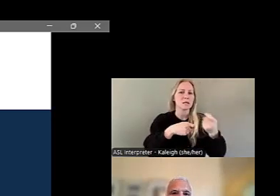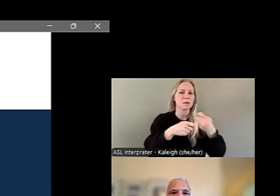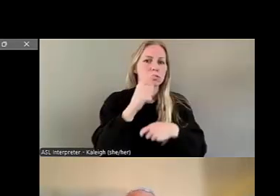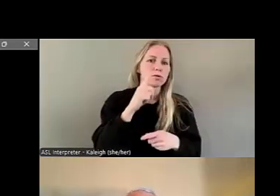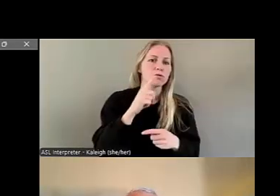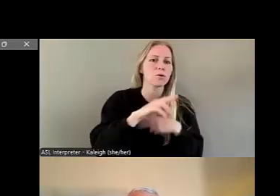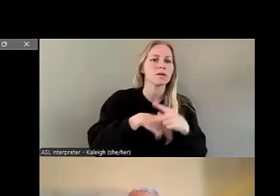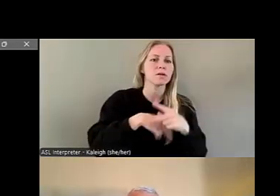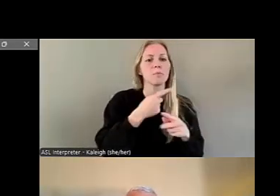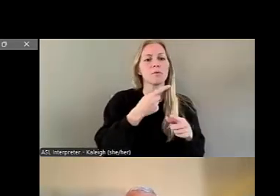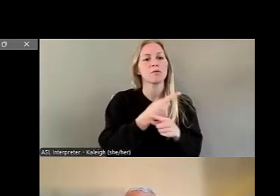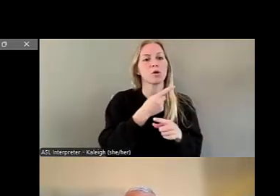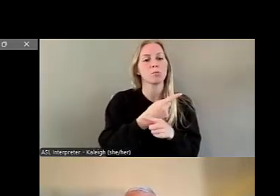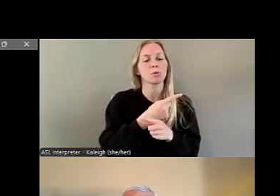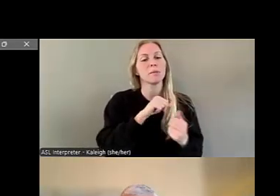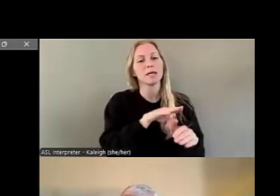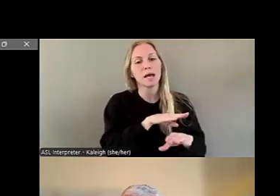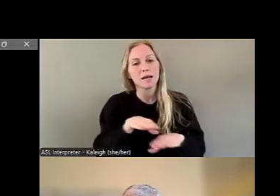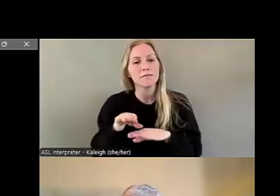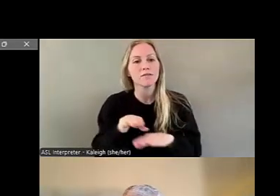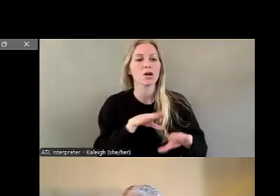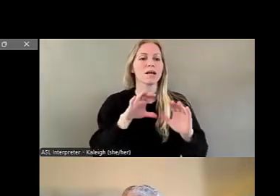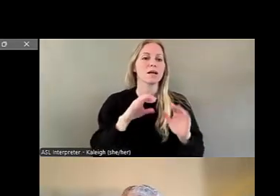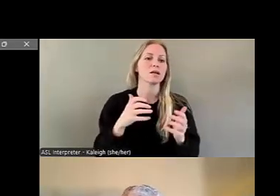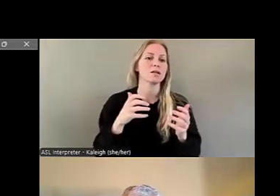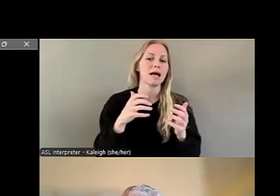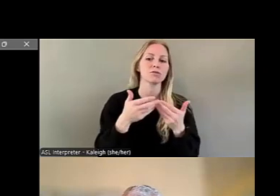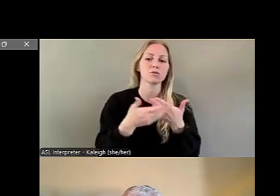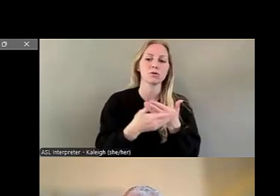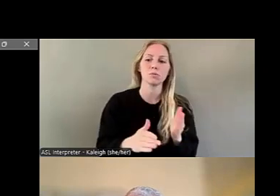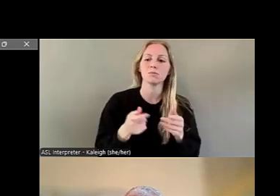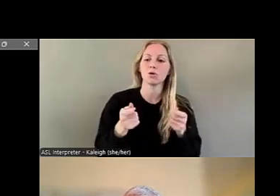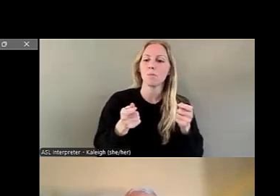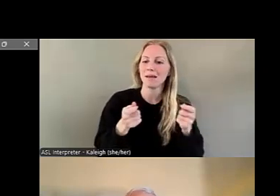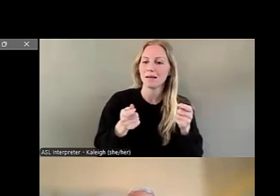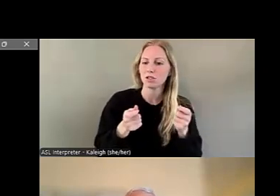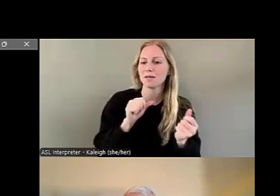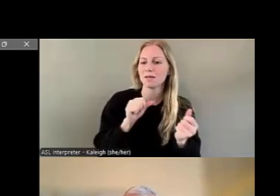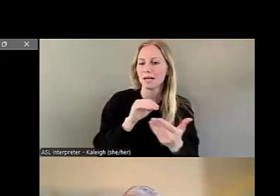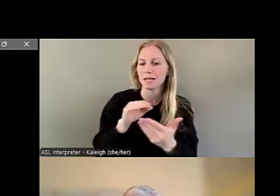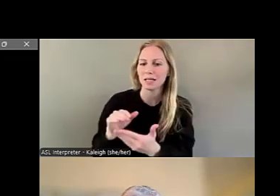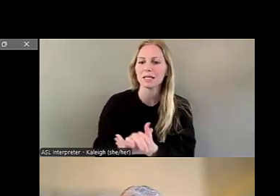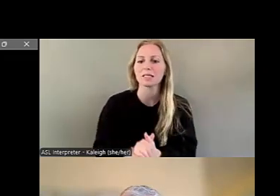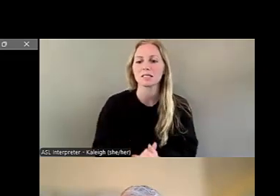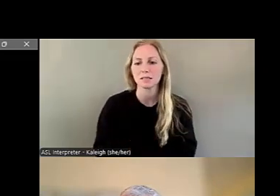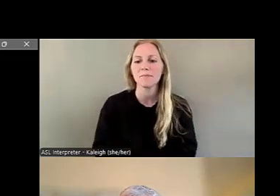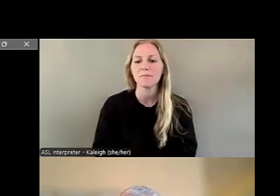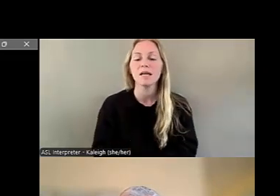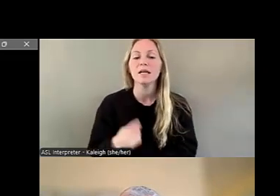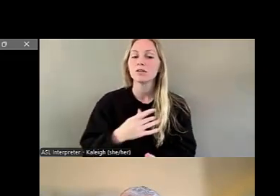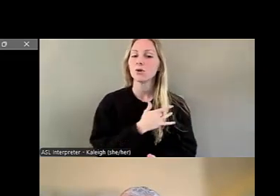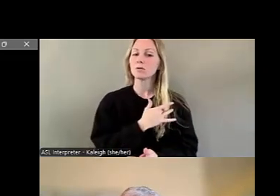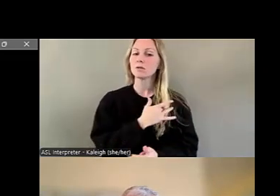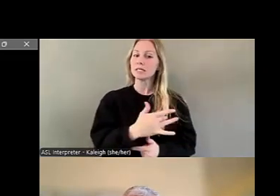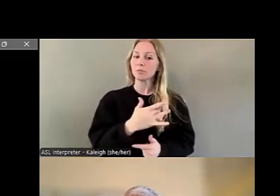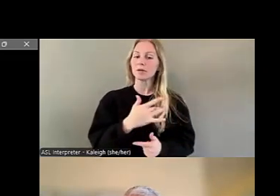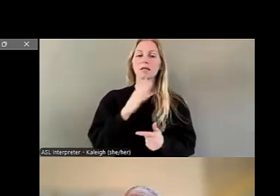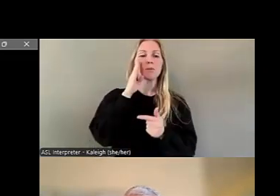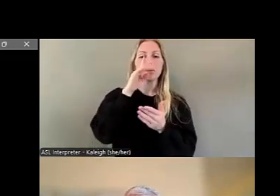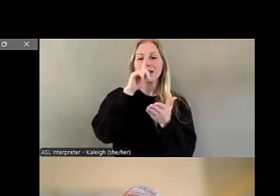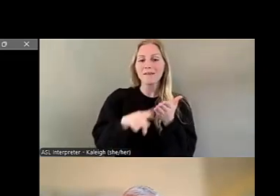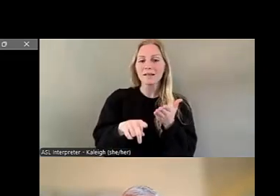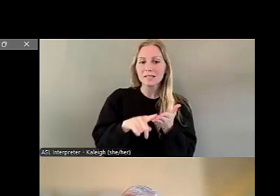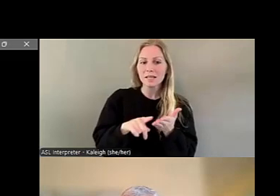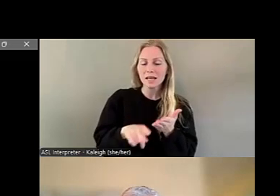classroom management techniques that Michael was just talking about. Now, typically we do these investigations after getting